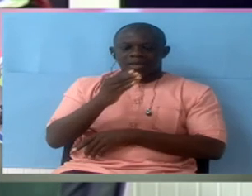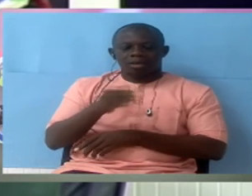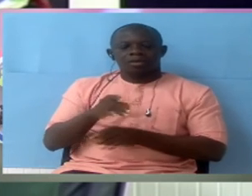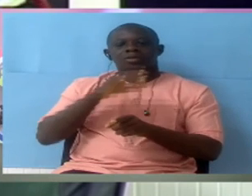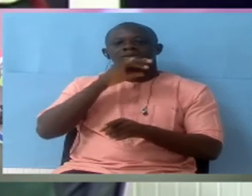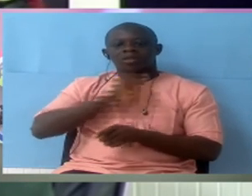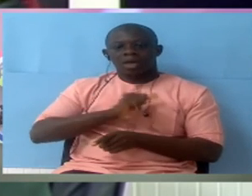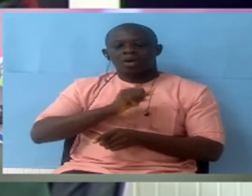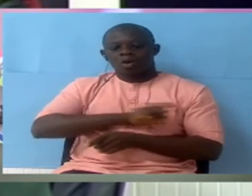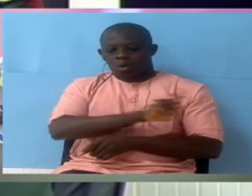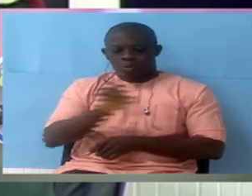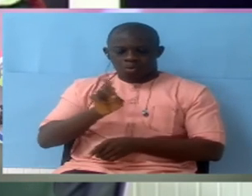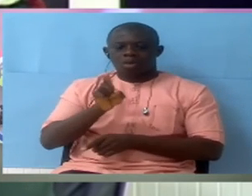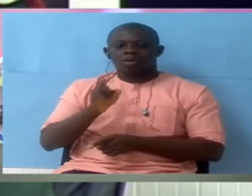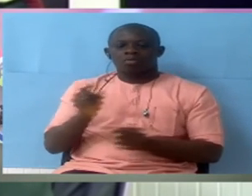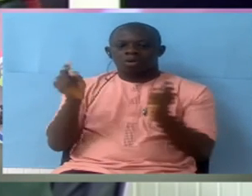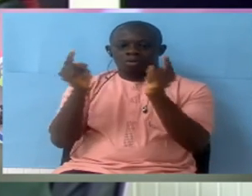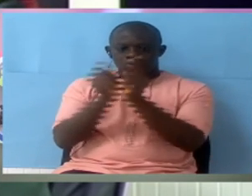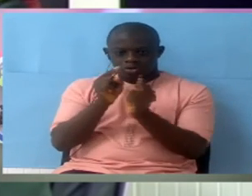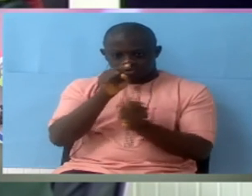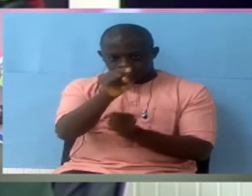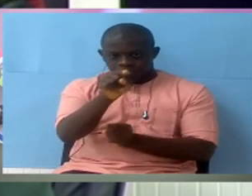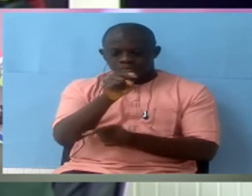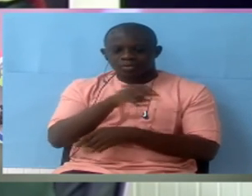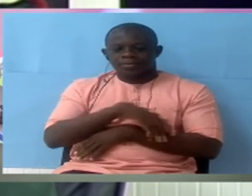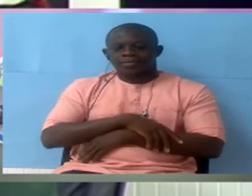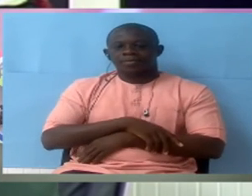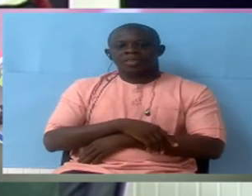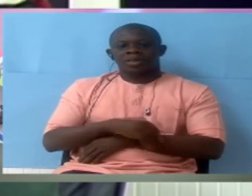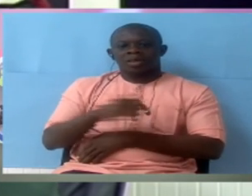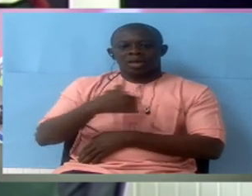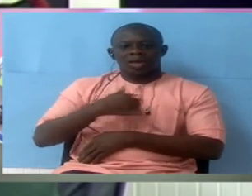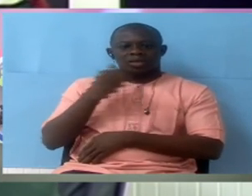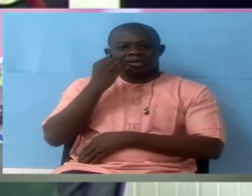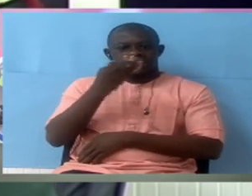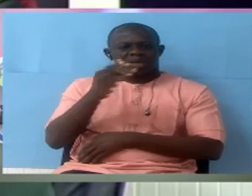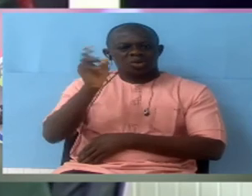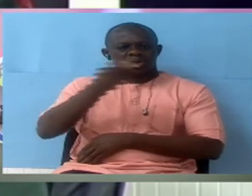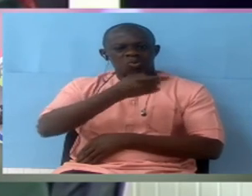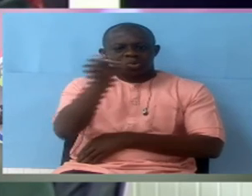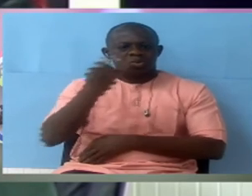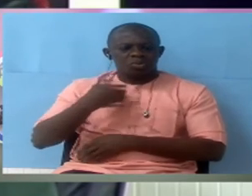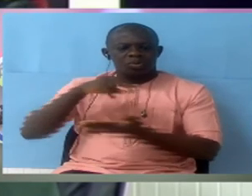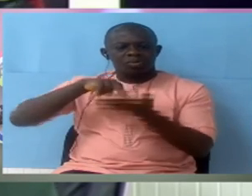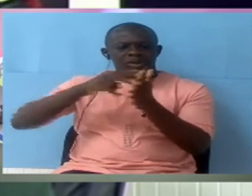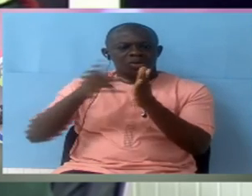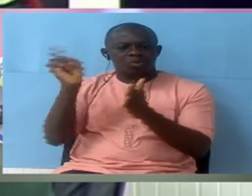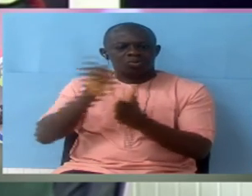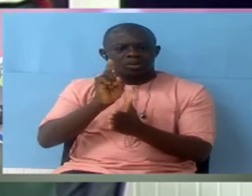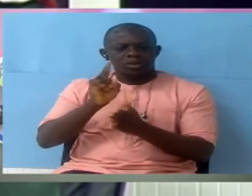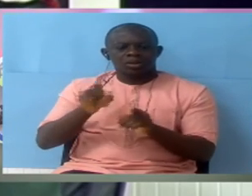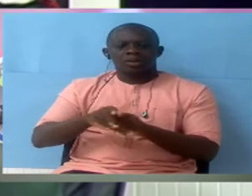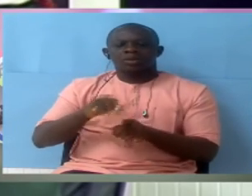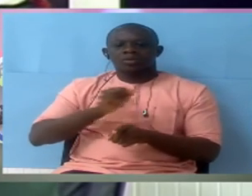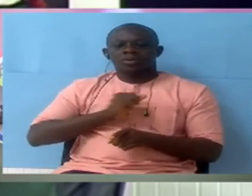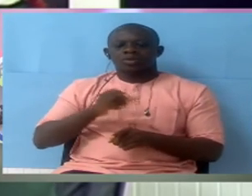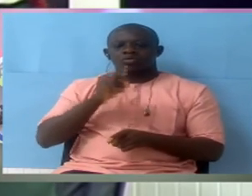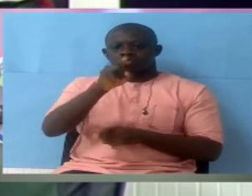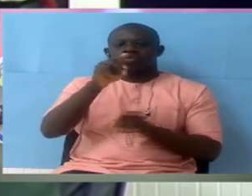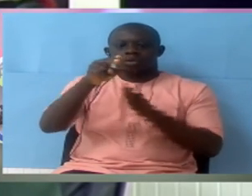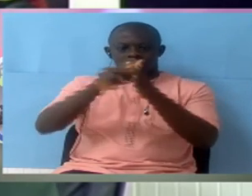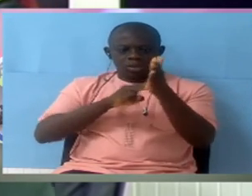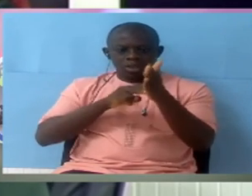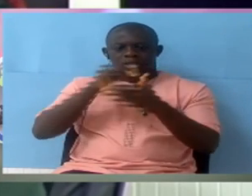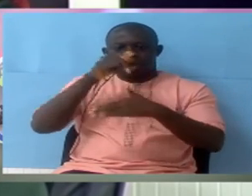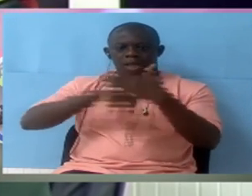you. Mune ma yu dañ fi ñew de ngir yow. I said, what do you mean? Mune ko lol lum teki. He said, you are needed in